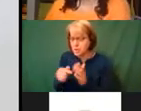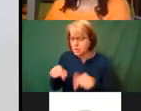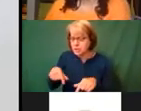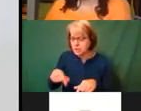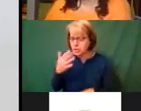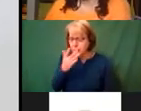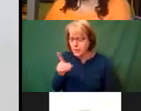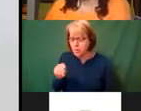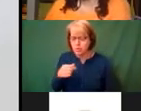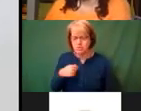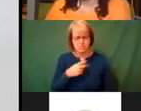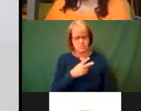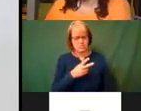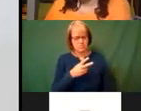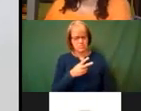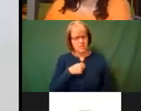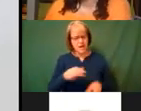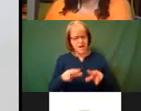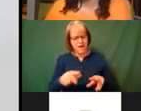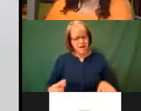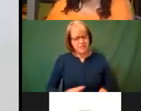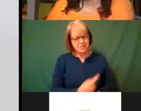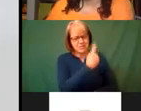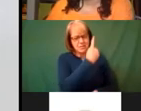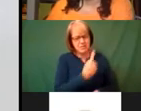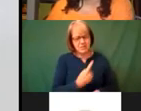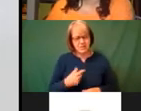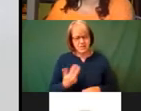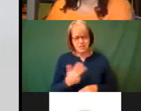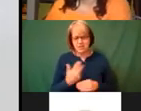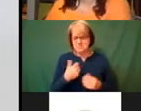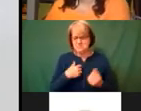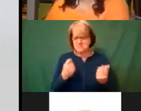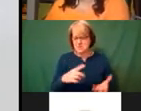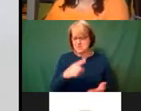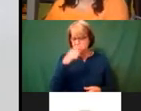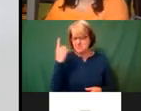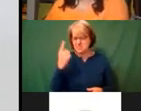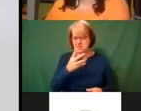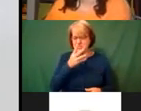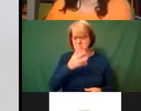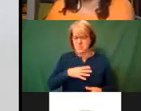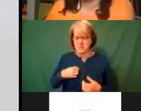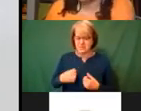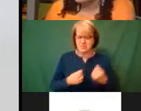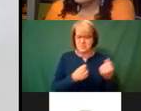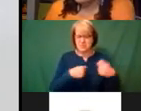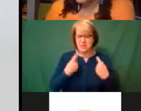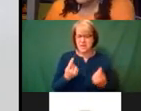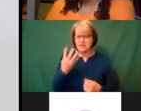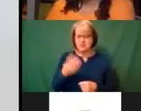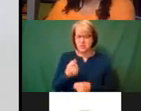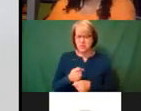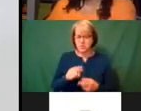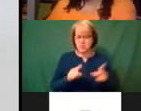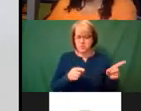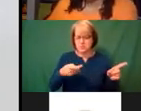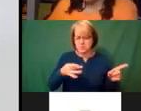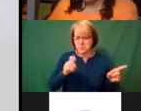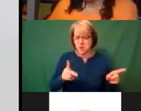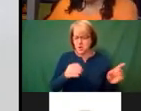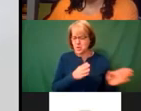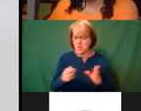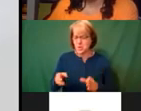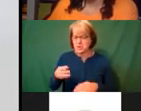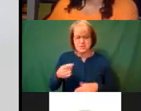course of 3 days this last weekend. I've personally brought hundreds of Black women to Rocky Mountain National Park over the past 4 years. I've organized trips at every